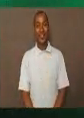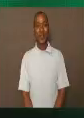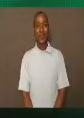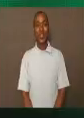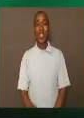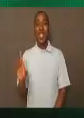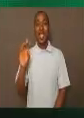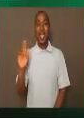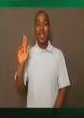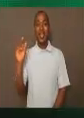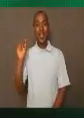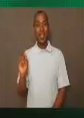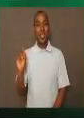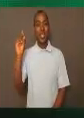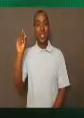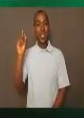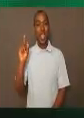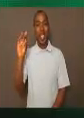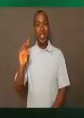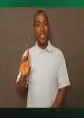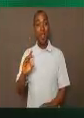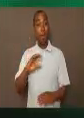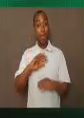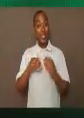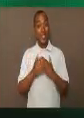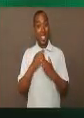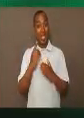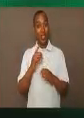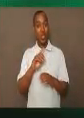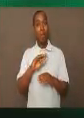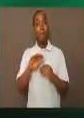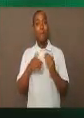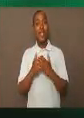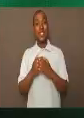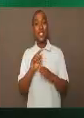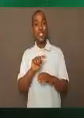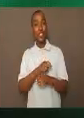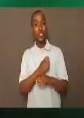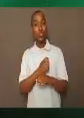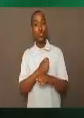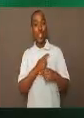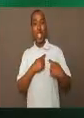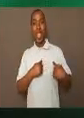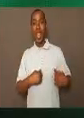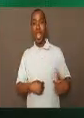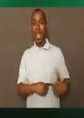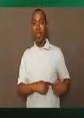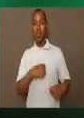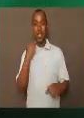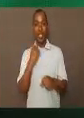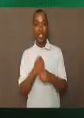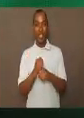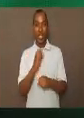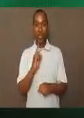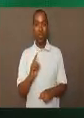The cardiac muscles are the muscle tissues that make up the heart. The